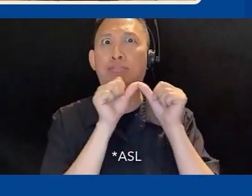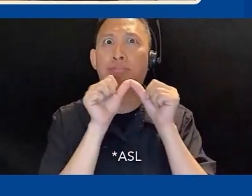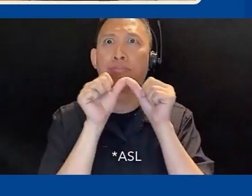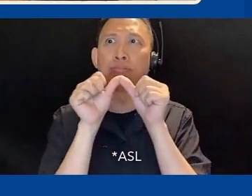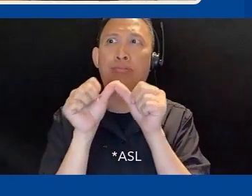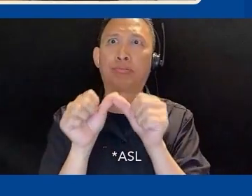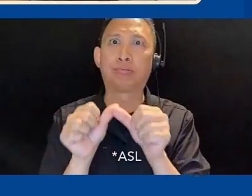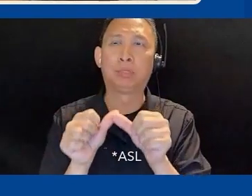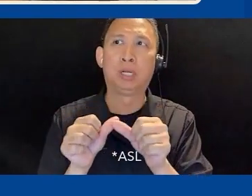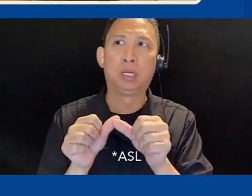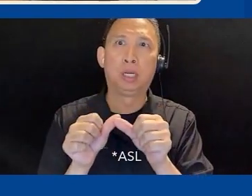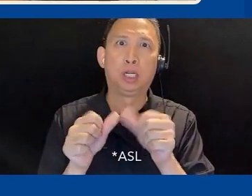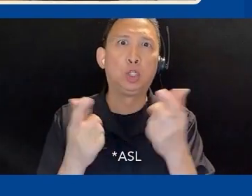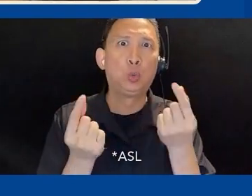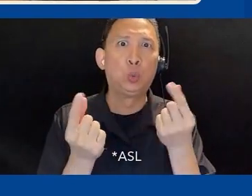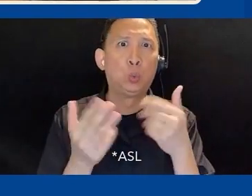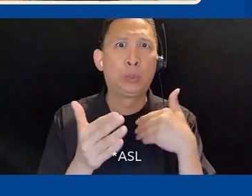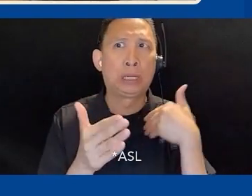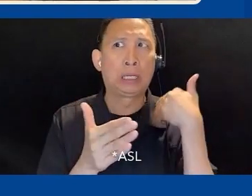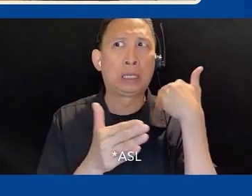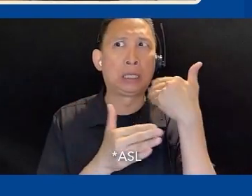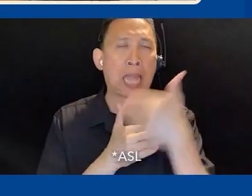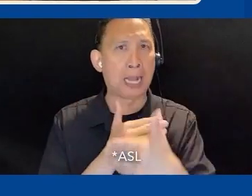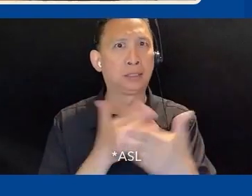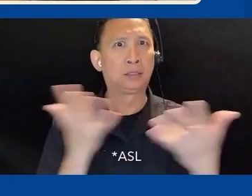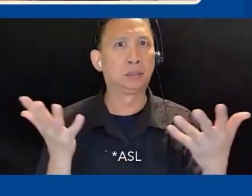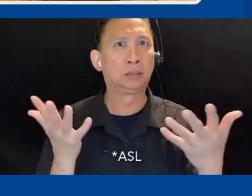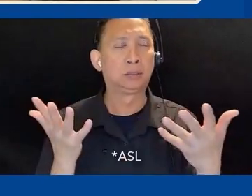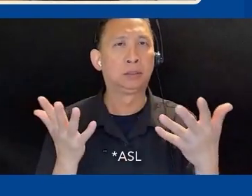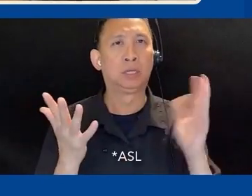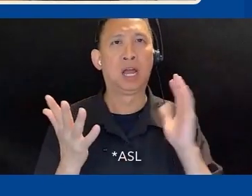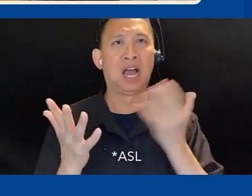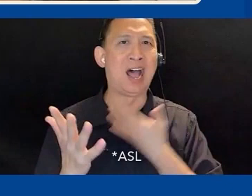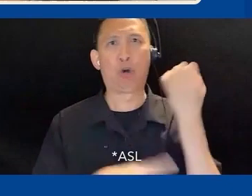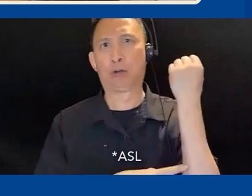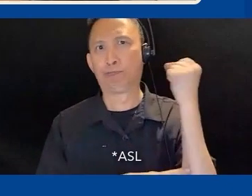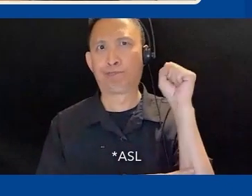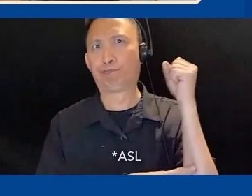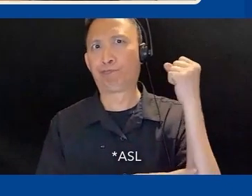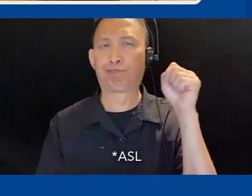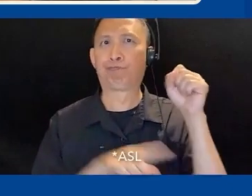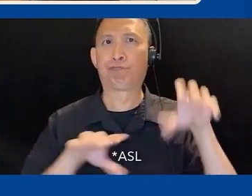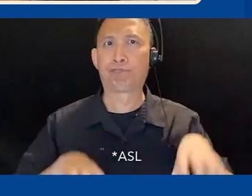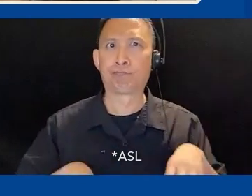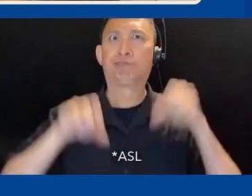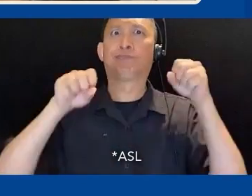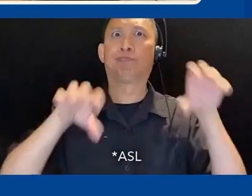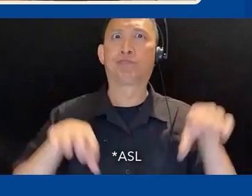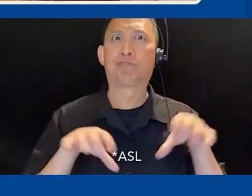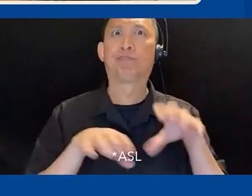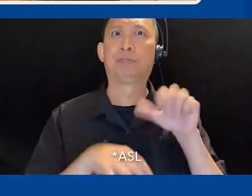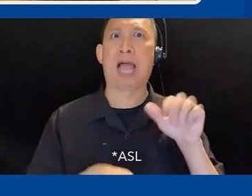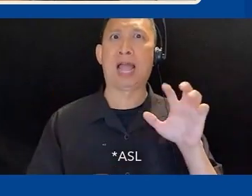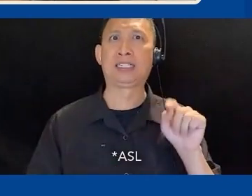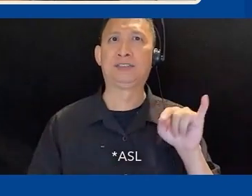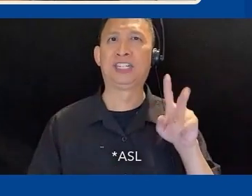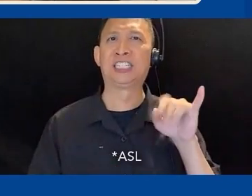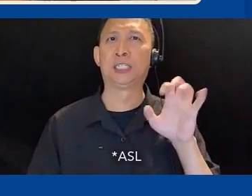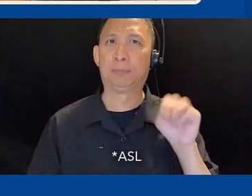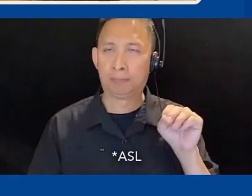the next chapter and take that activism and that criticism that came out of